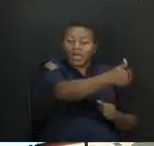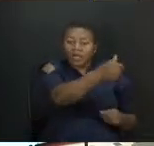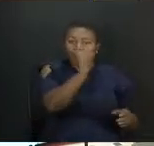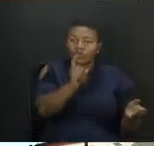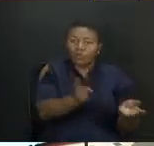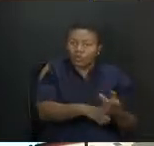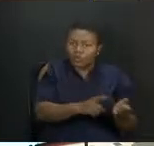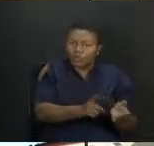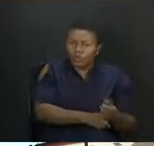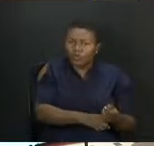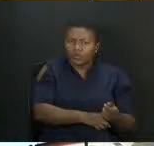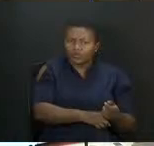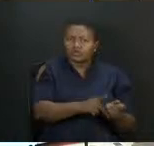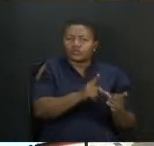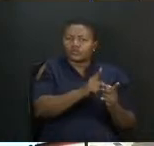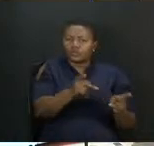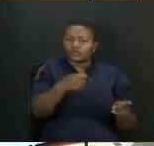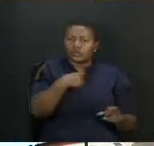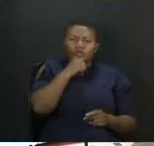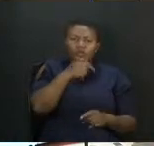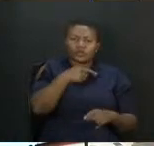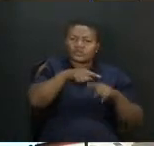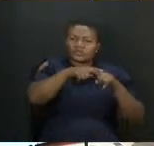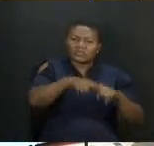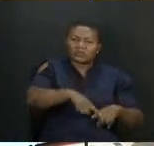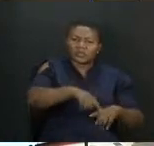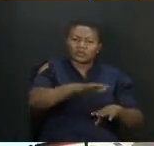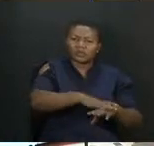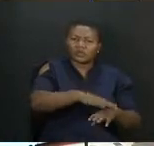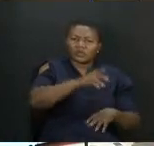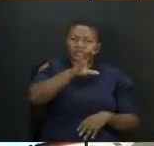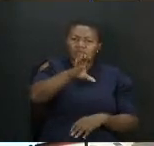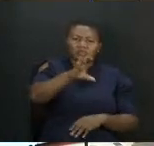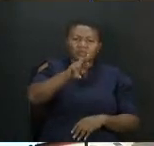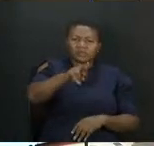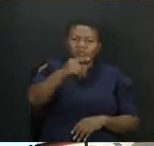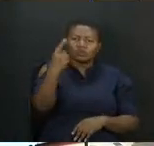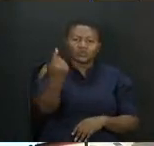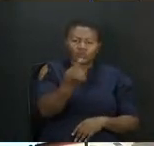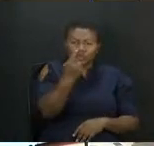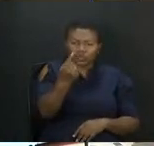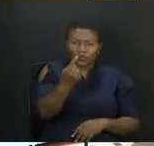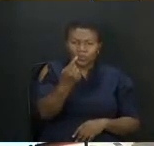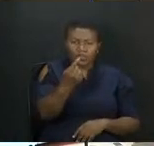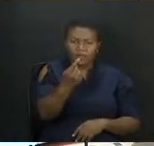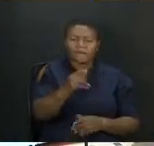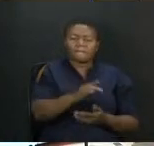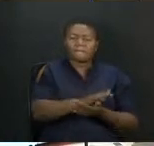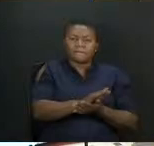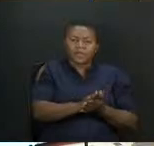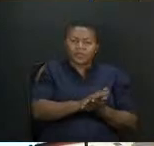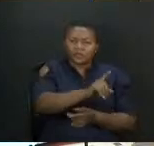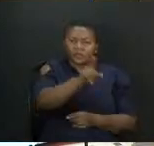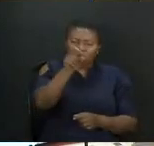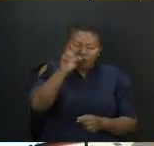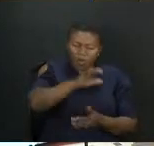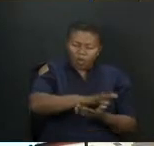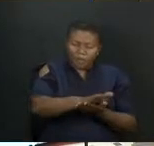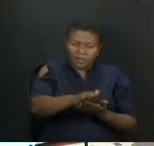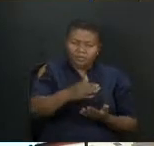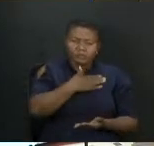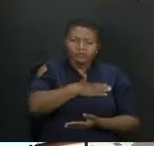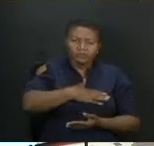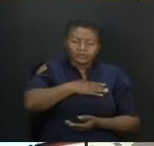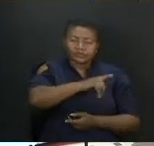here, but the entire house, please come to my aid and come handsomely.